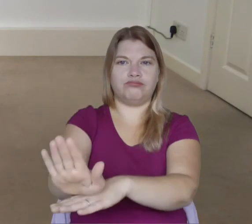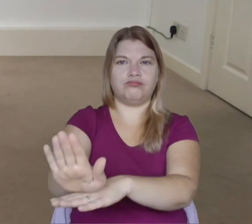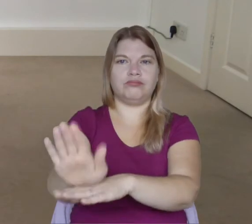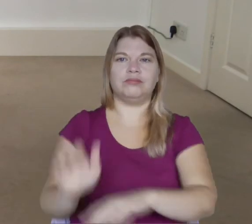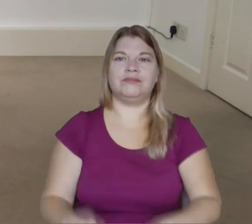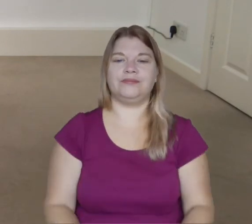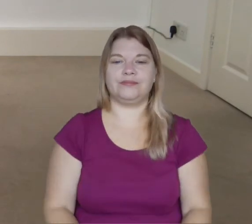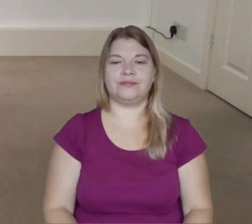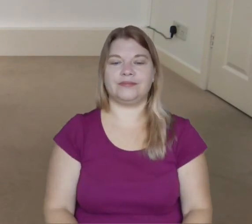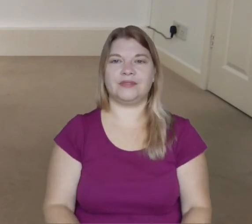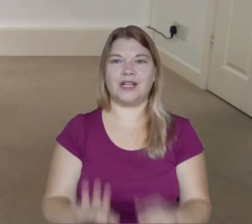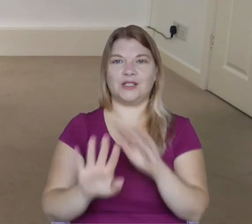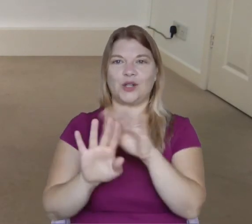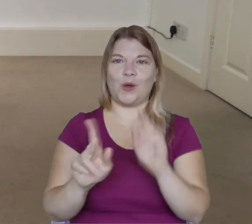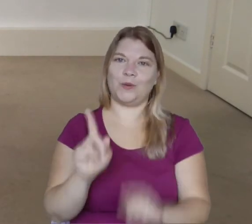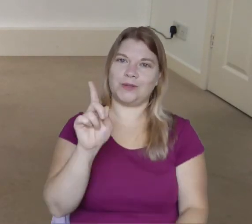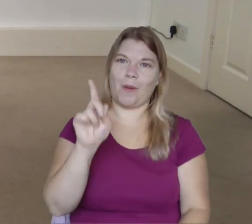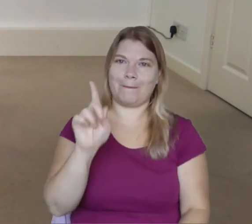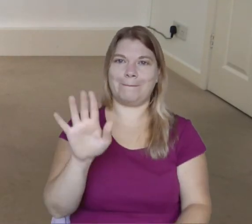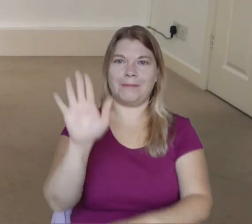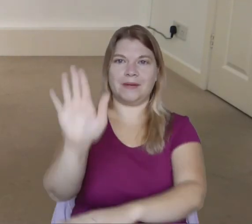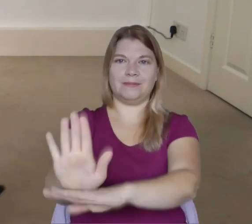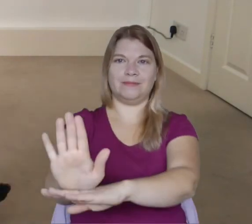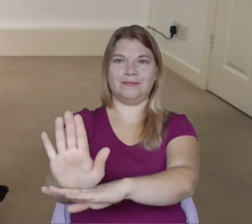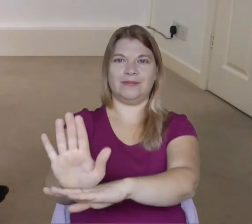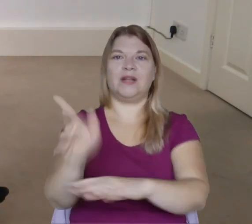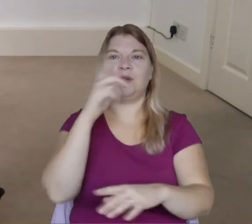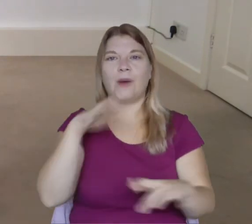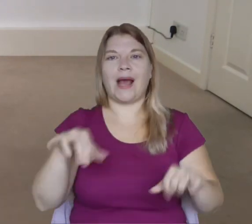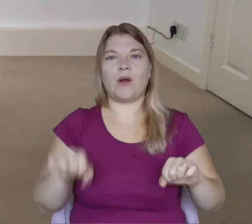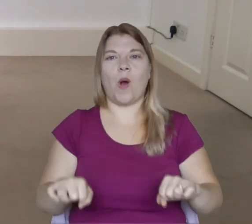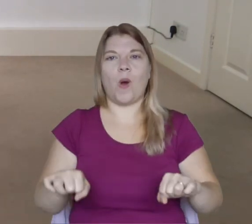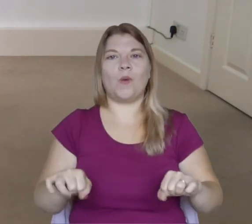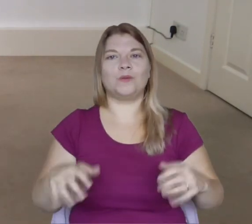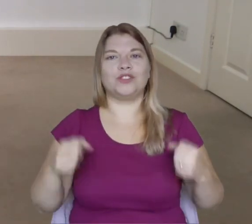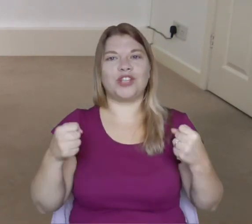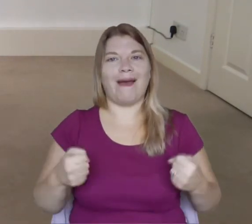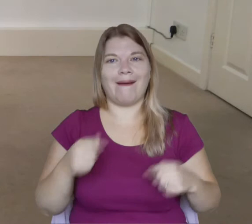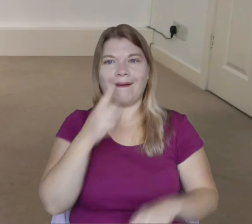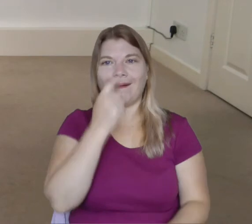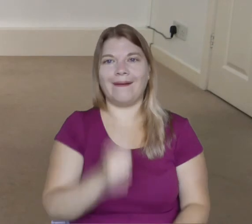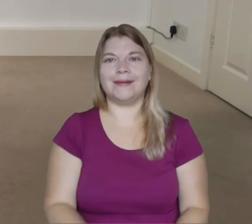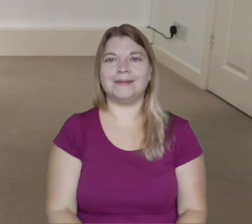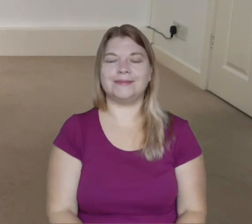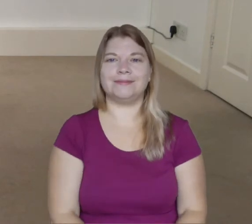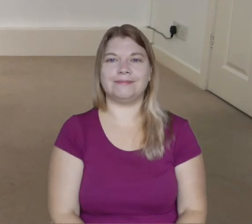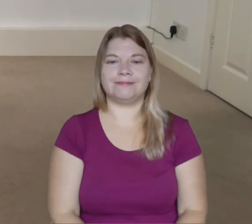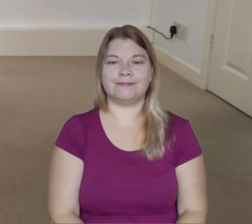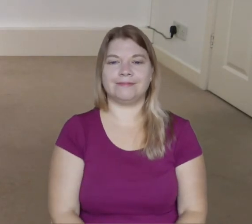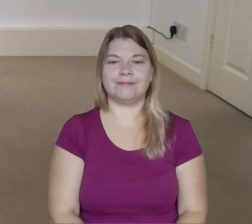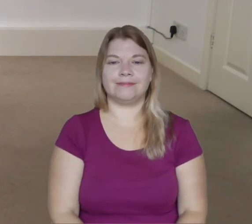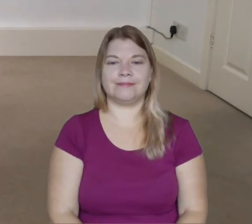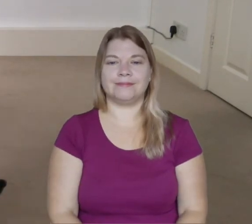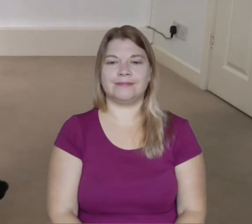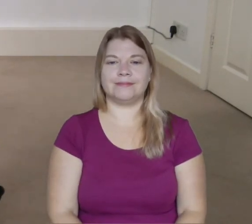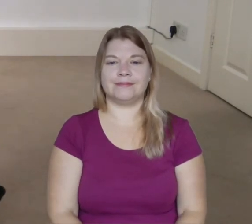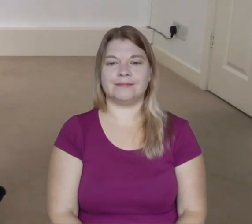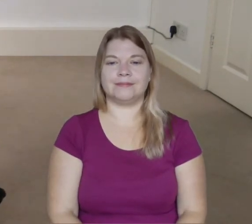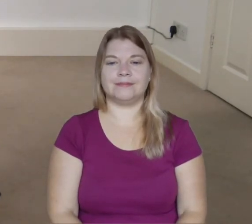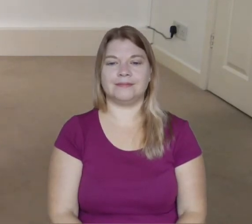the floor and the toes up to the ceiling. You can hold onto your seat if that helps you. Lovely,